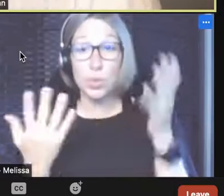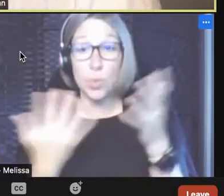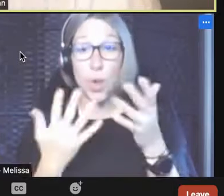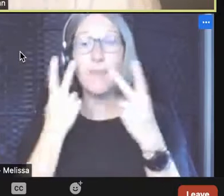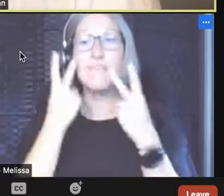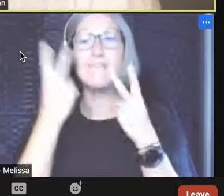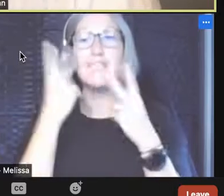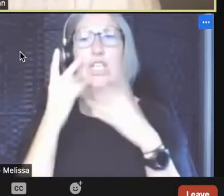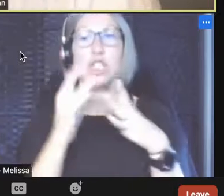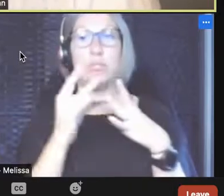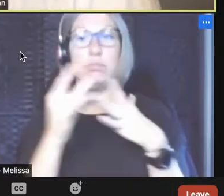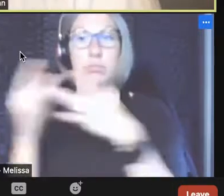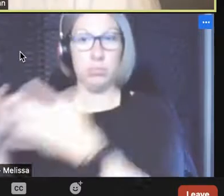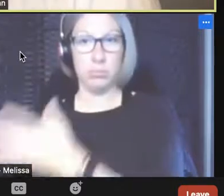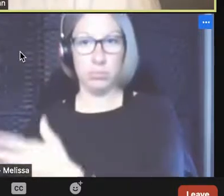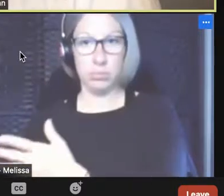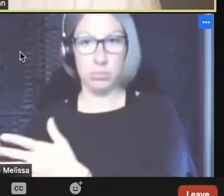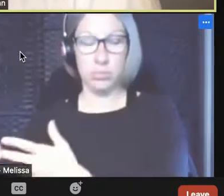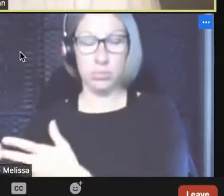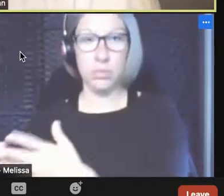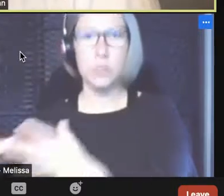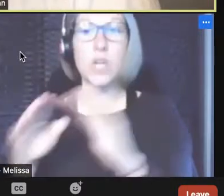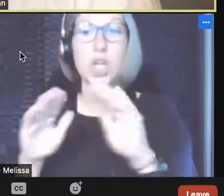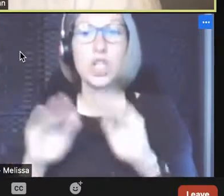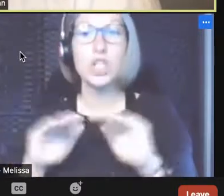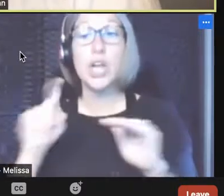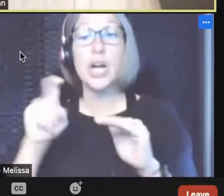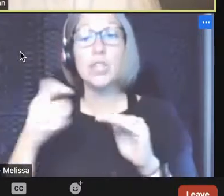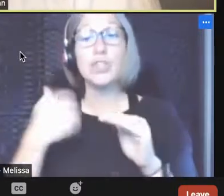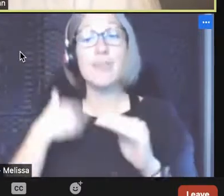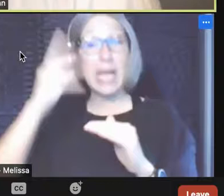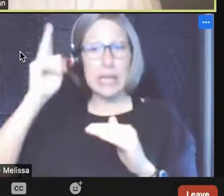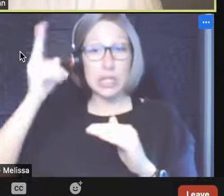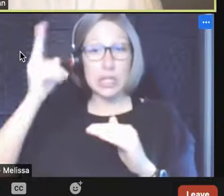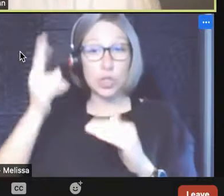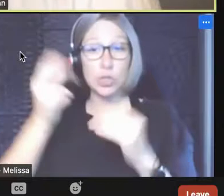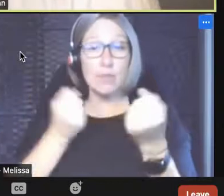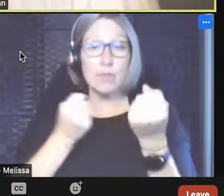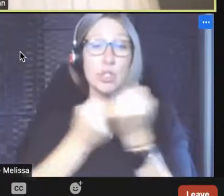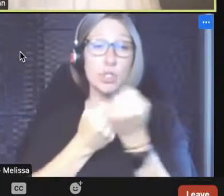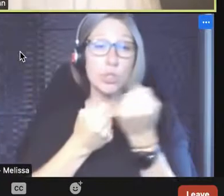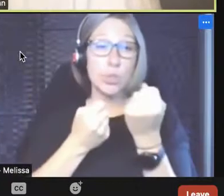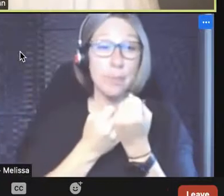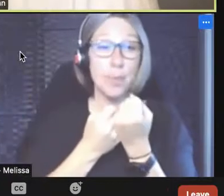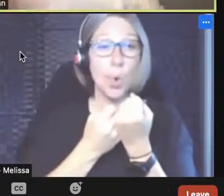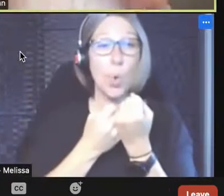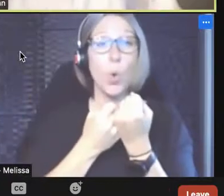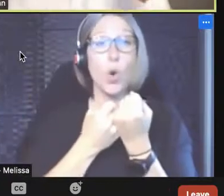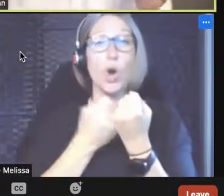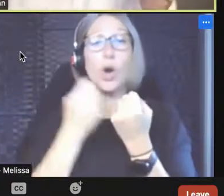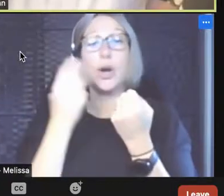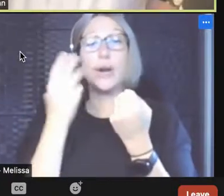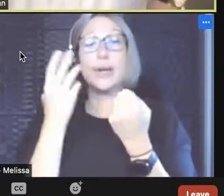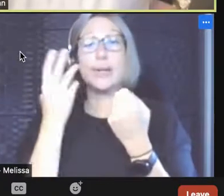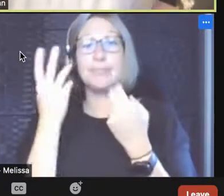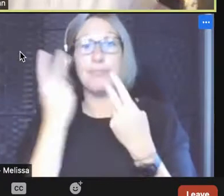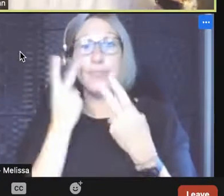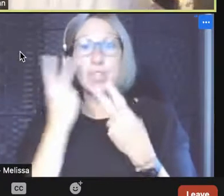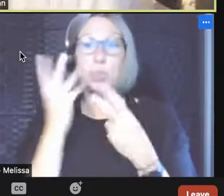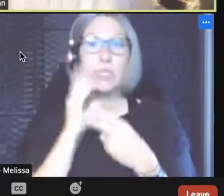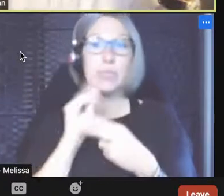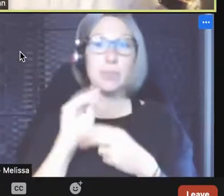and that this child should have a history of supported visual experiences and schemes that will be supported